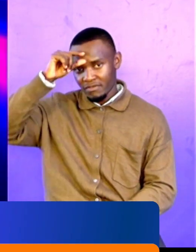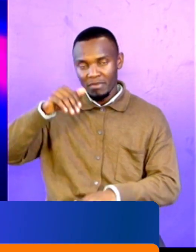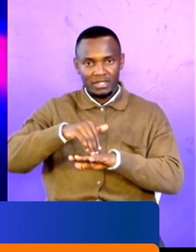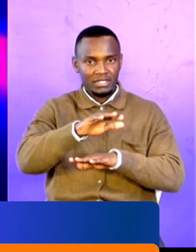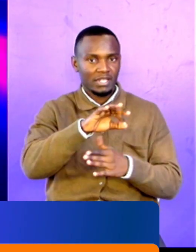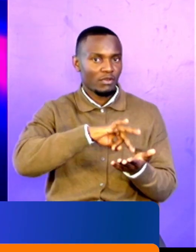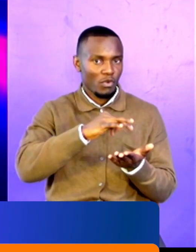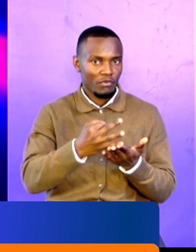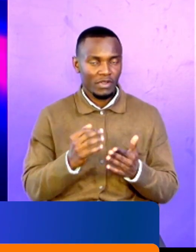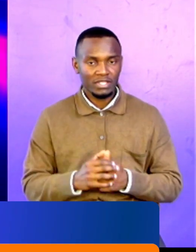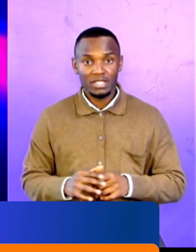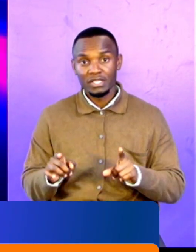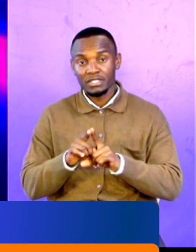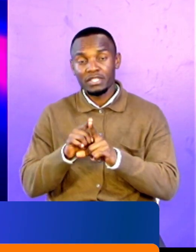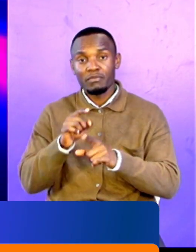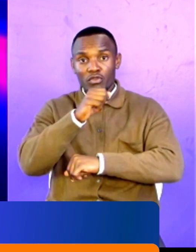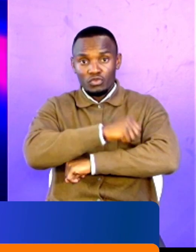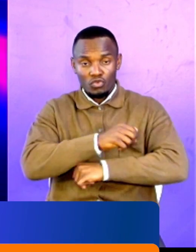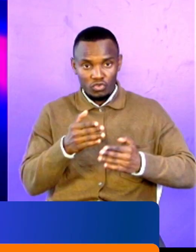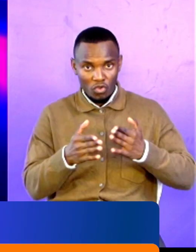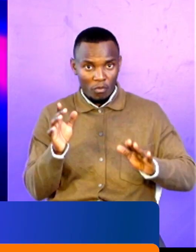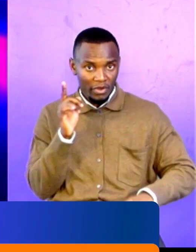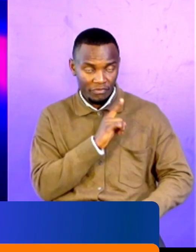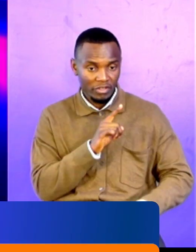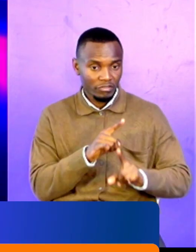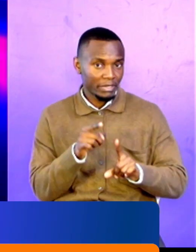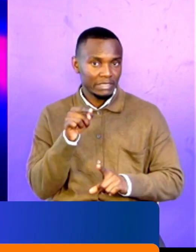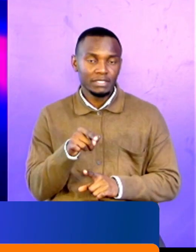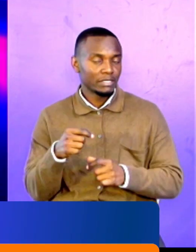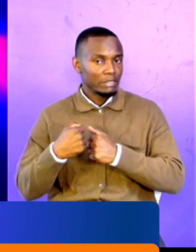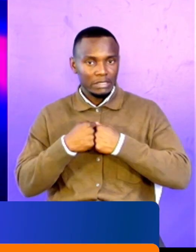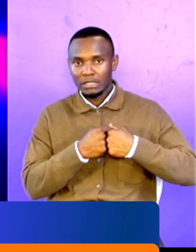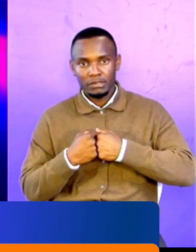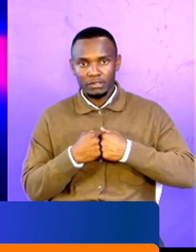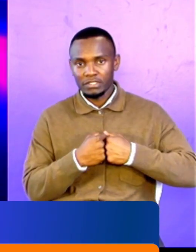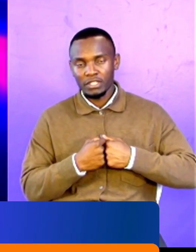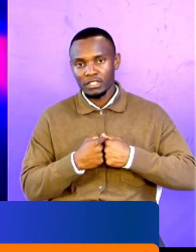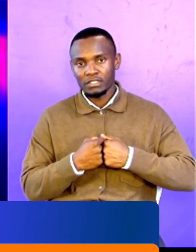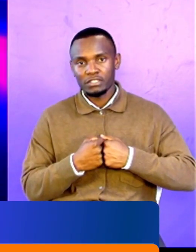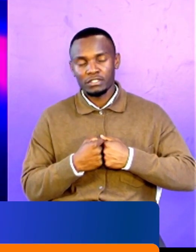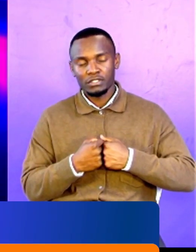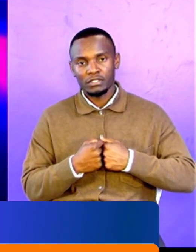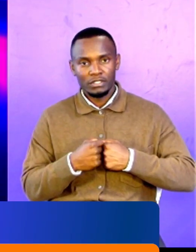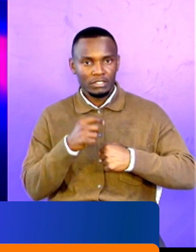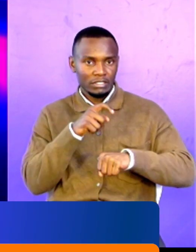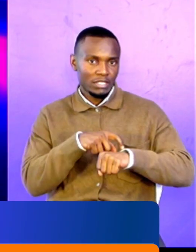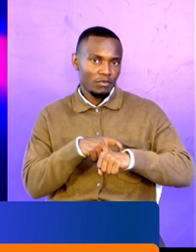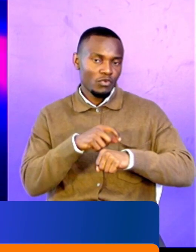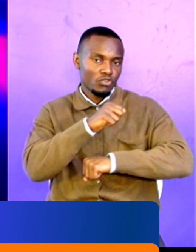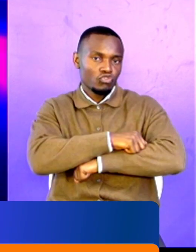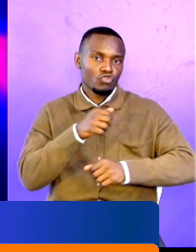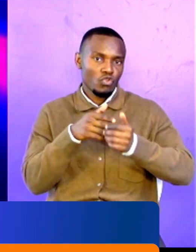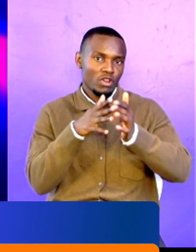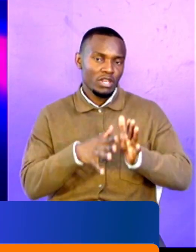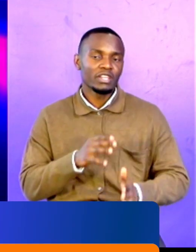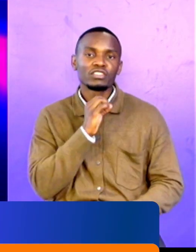Now, even as the schools have already reopened, this still remains a challenge as school heads lament. Here, full